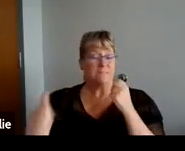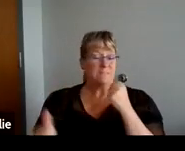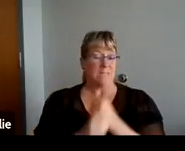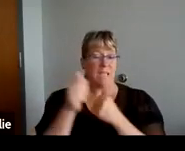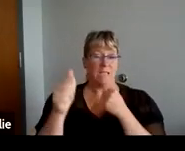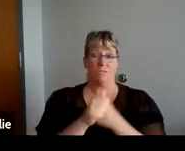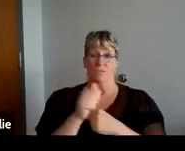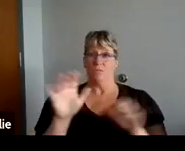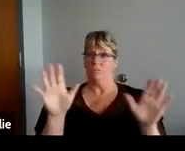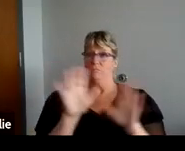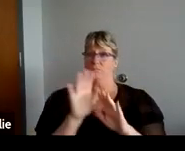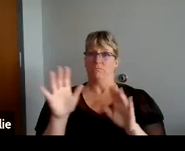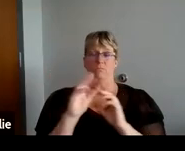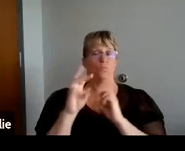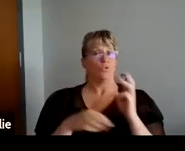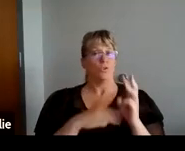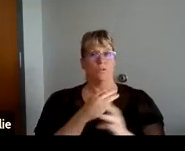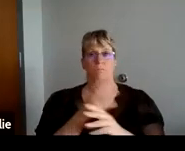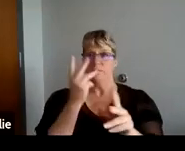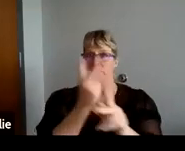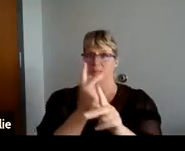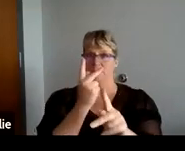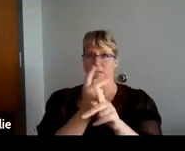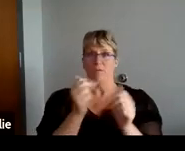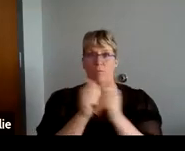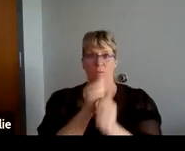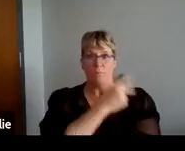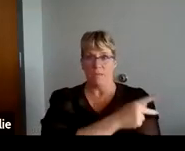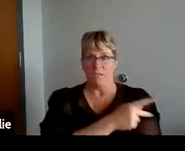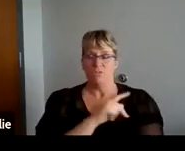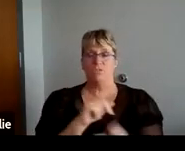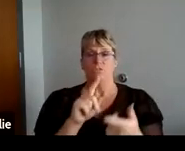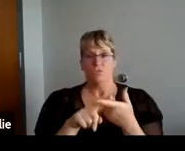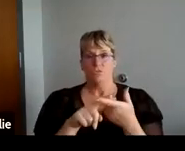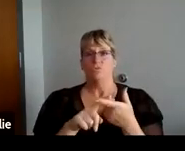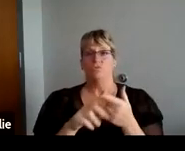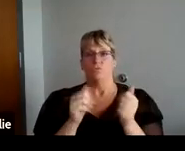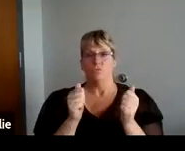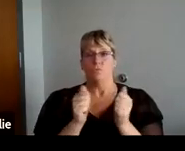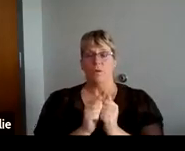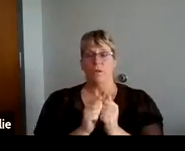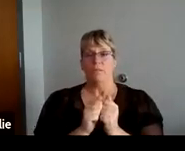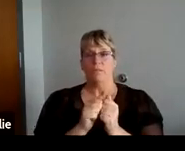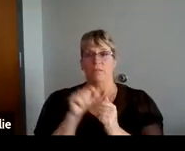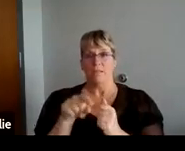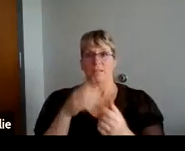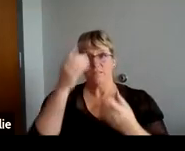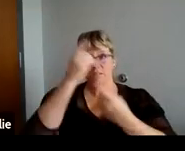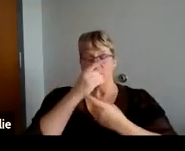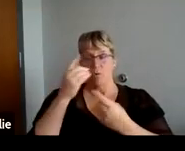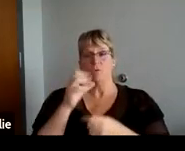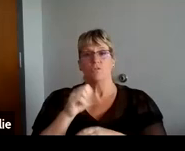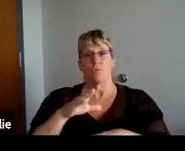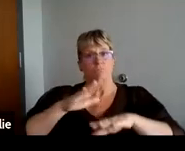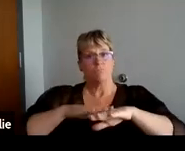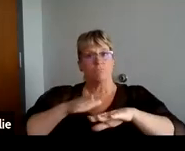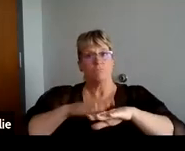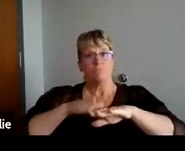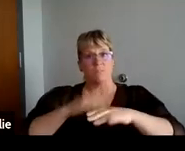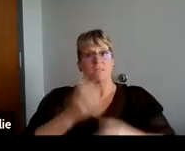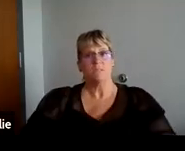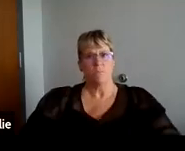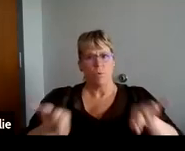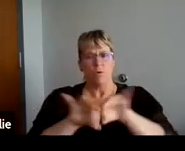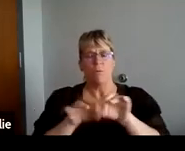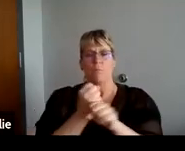dangerous world out there for our patients to navigate with substance use disorder. So just a real important piece to make